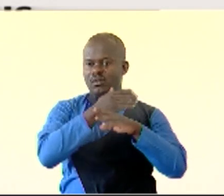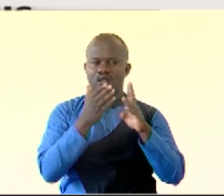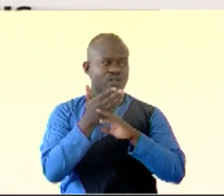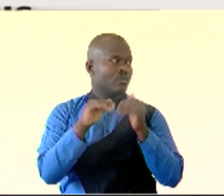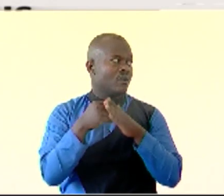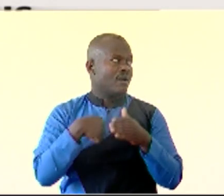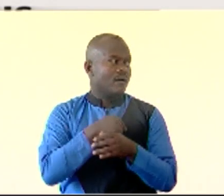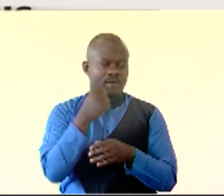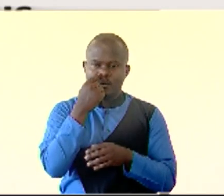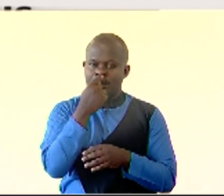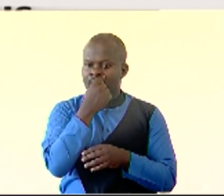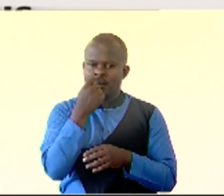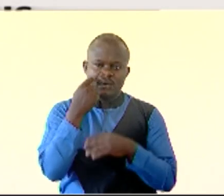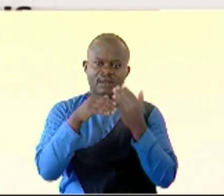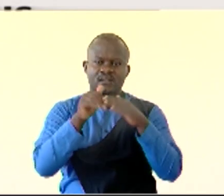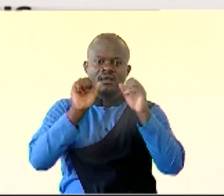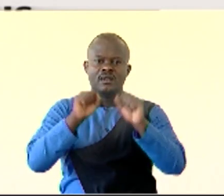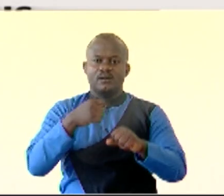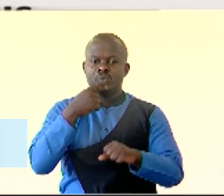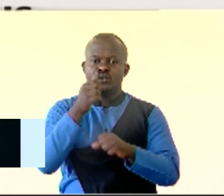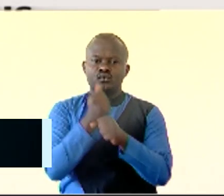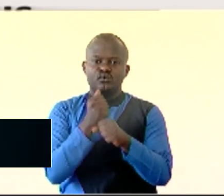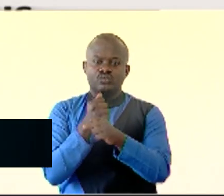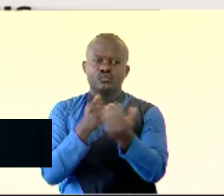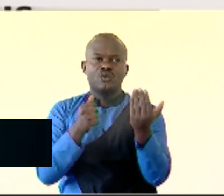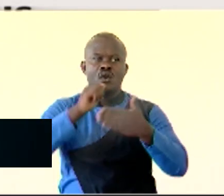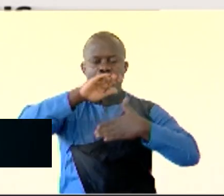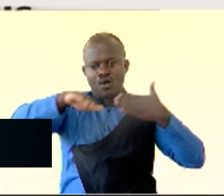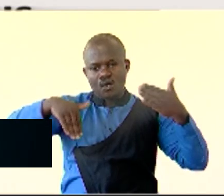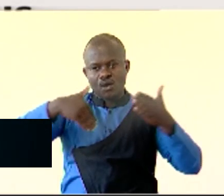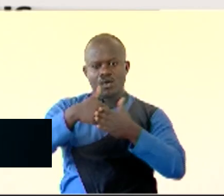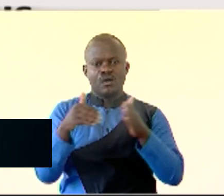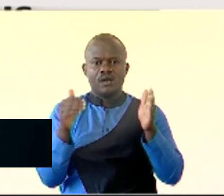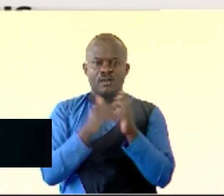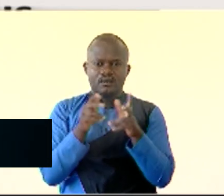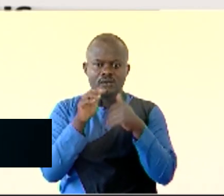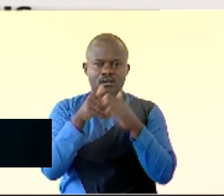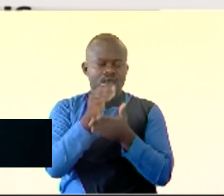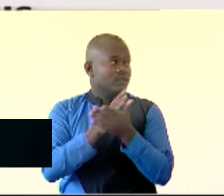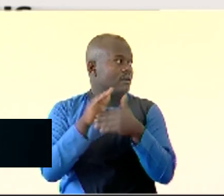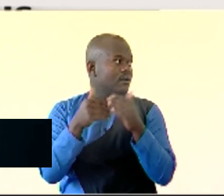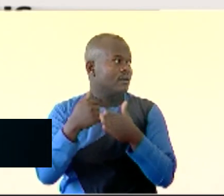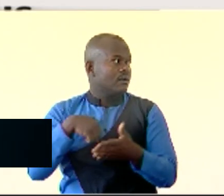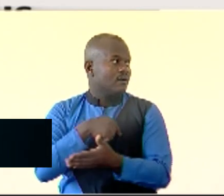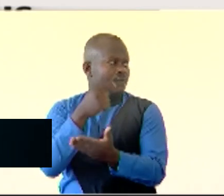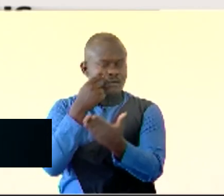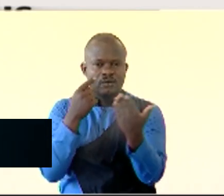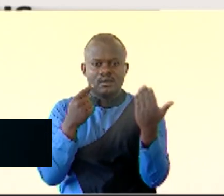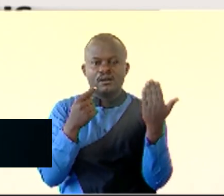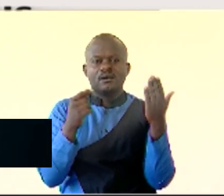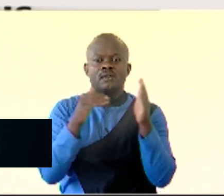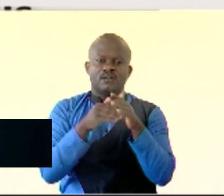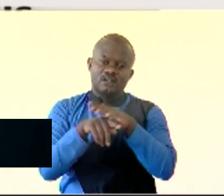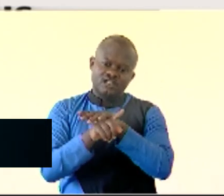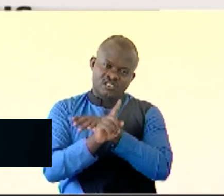call wave-like motion, able to do wave-like motions and trap some dust and even some of the bacteria that are entering